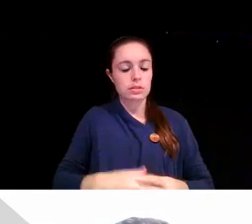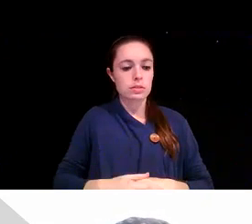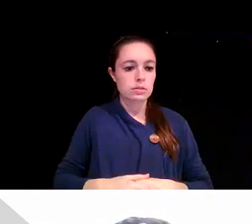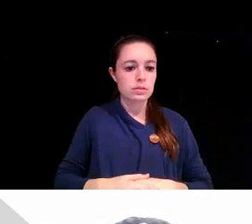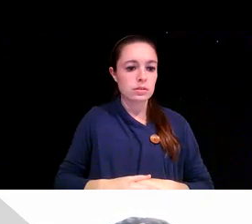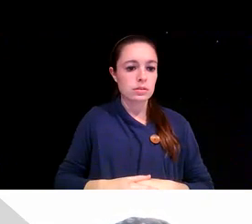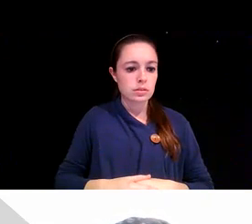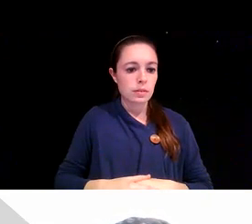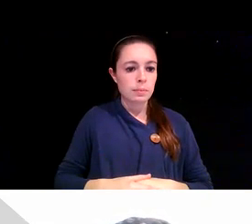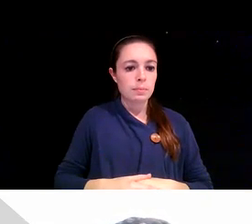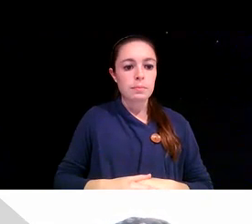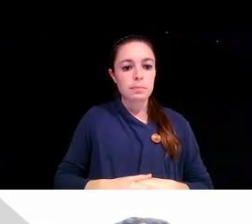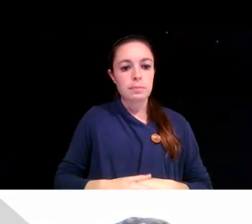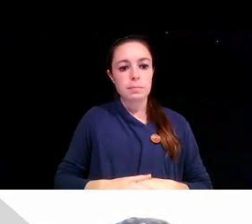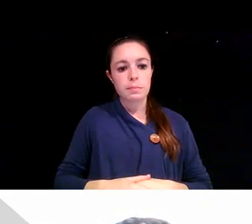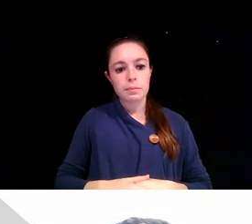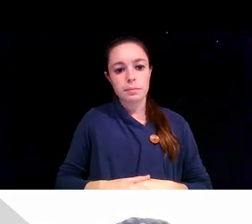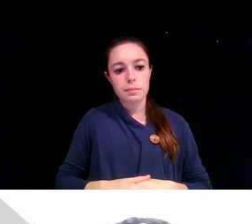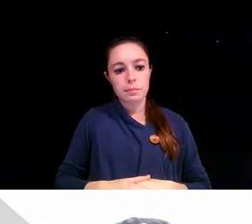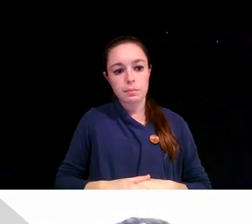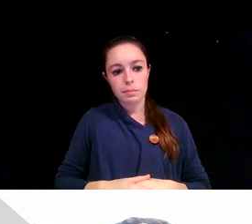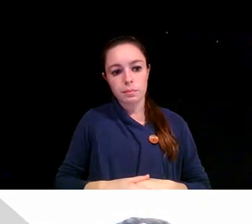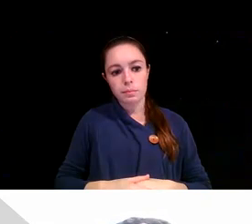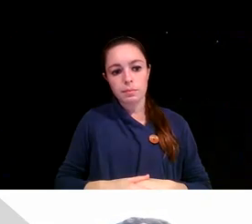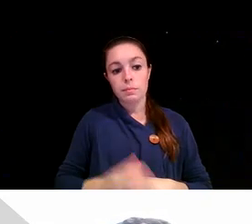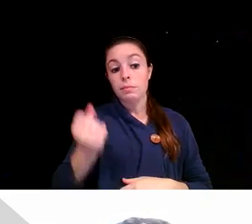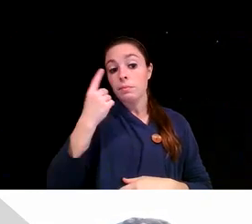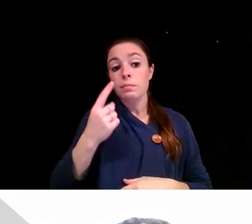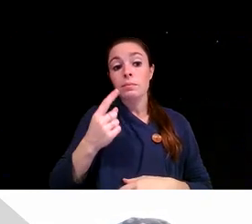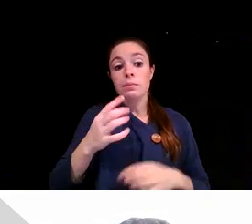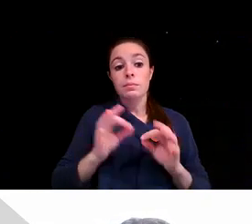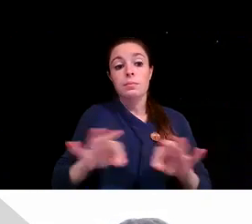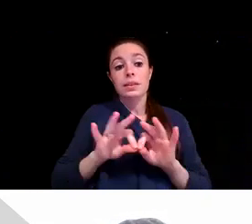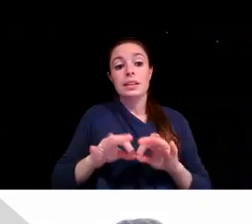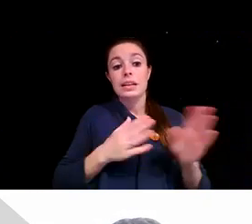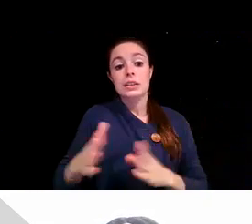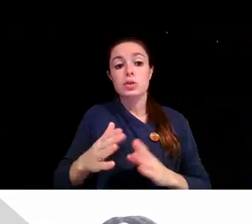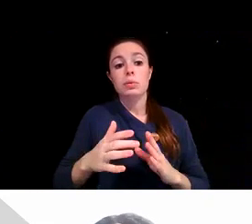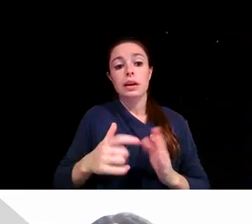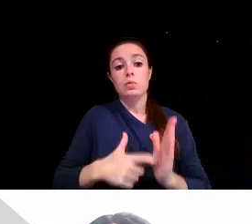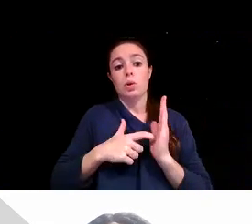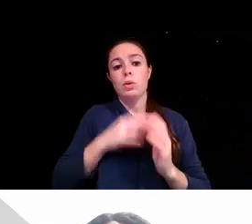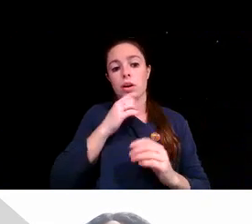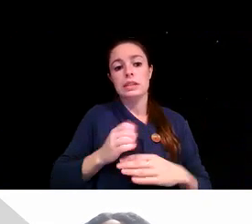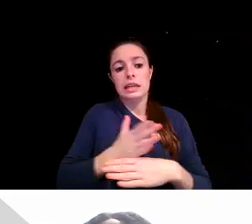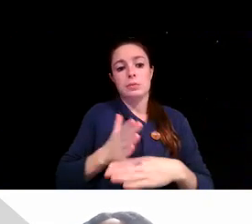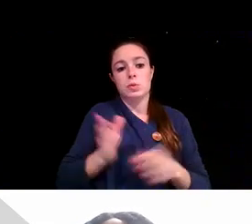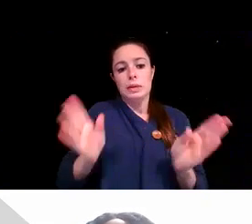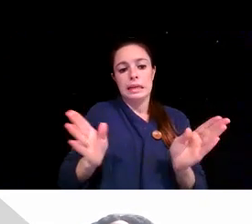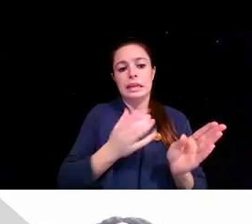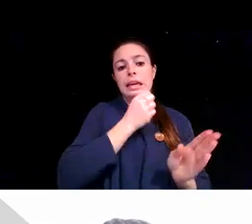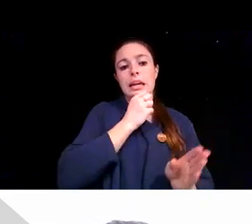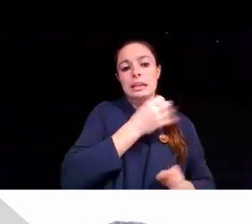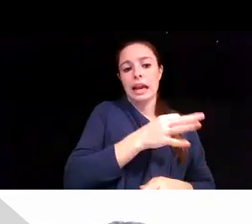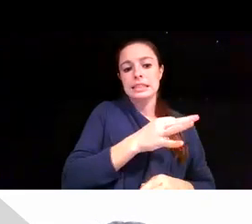To be eligible for the Essential Plan, you must be between the age of 19 and 64. The